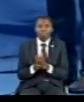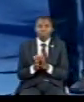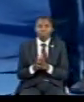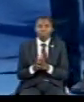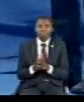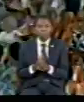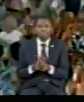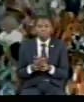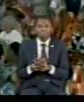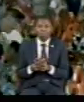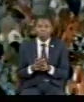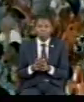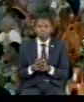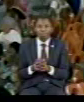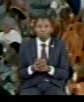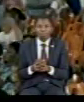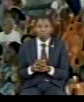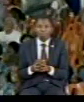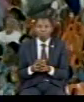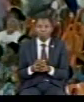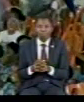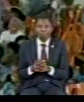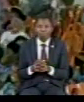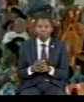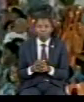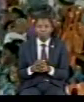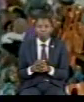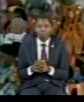Okay, give us the interpretation.